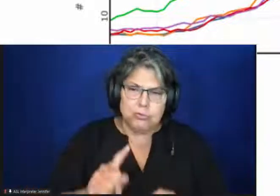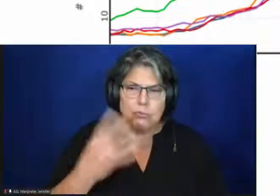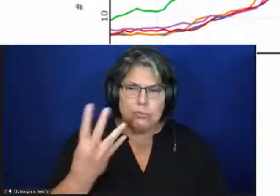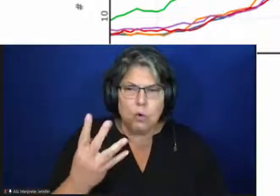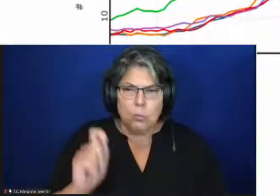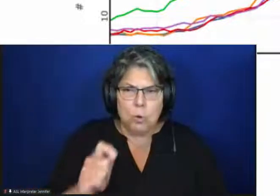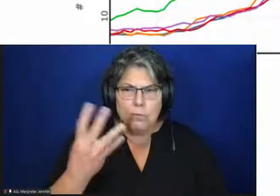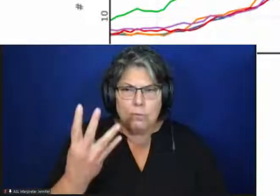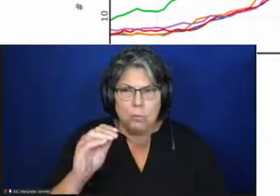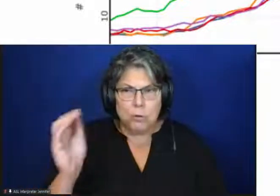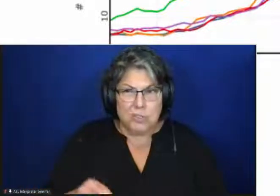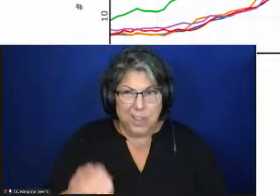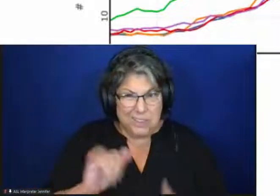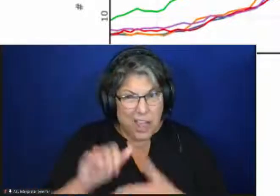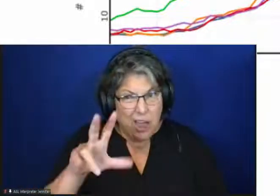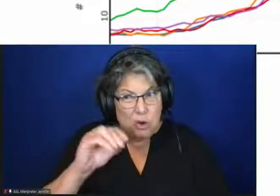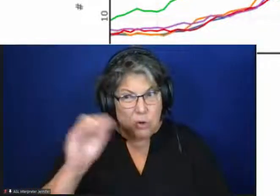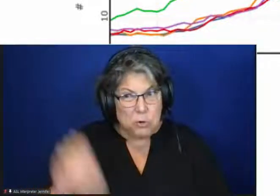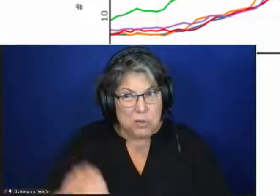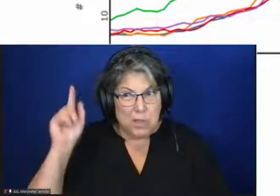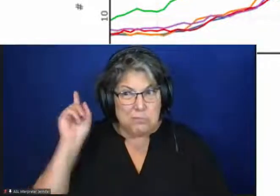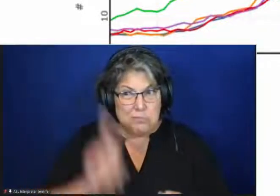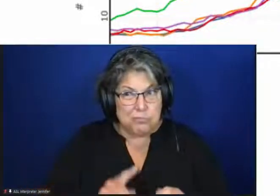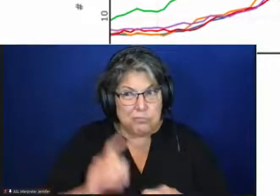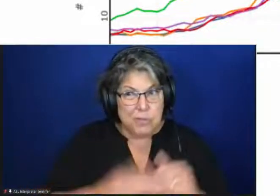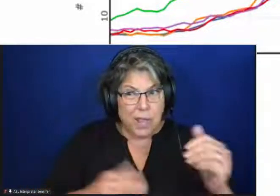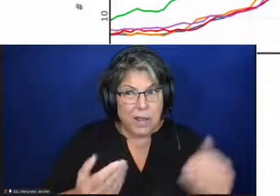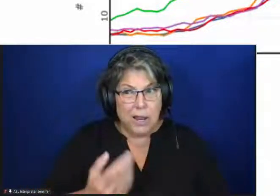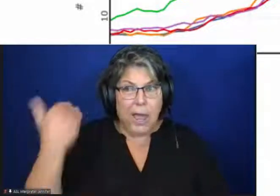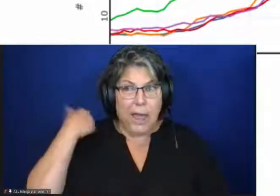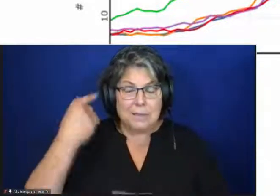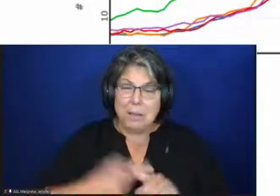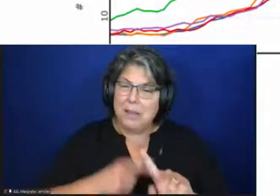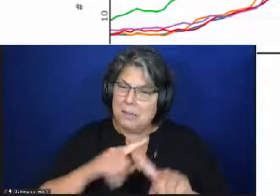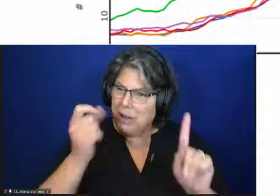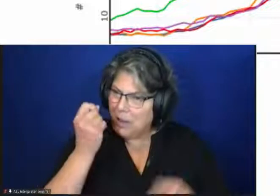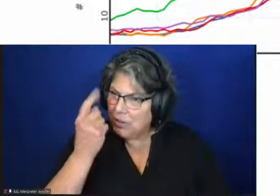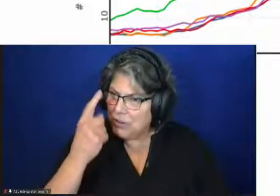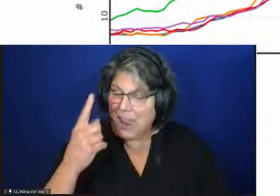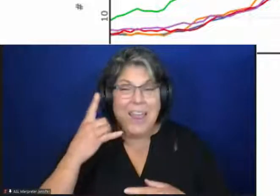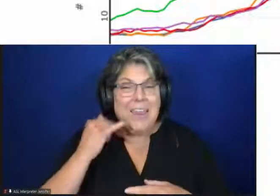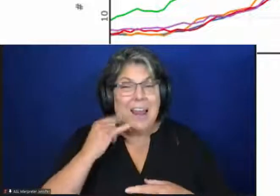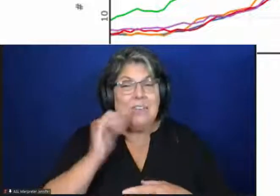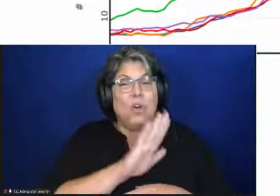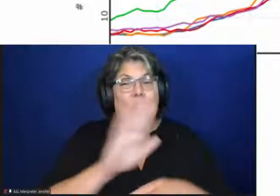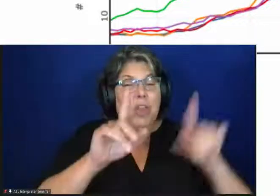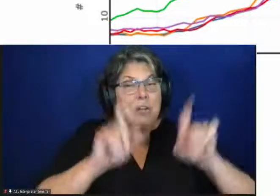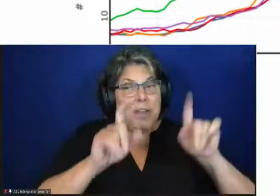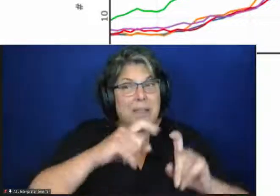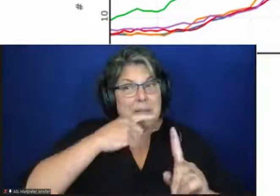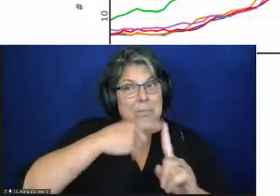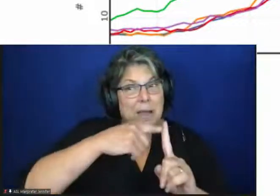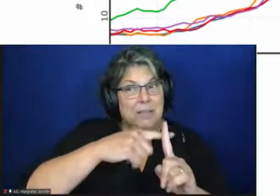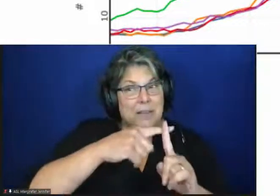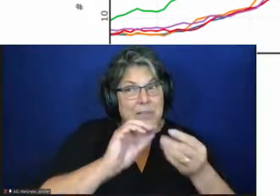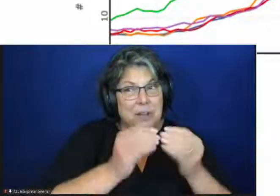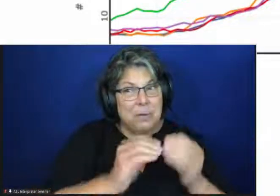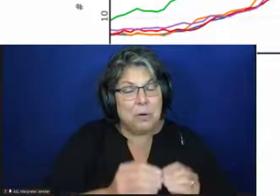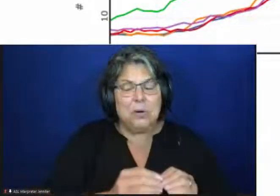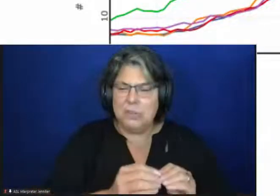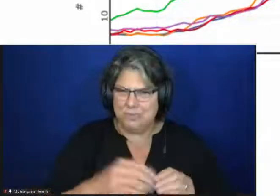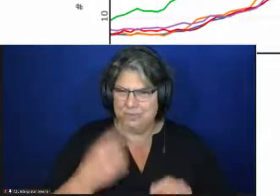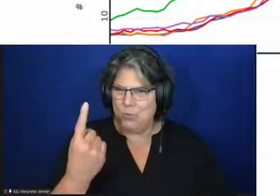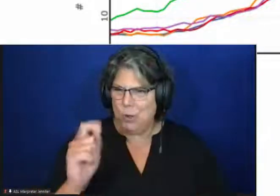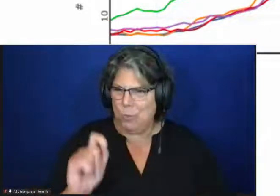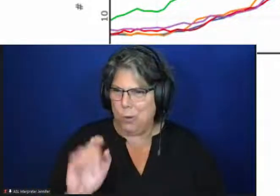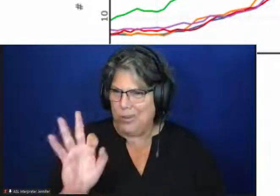is 30% lower than last month. But to put it in perspective, California's test positivity rate is